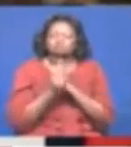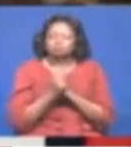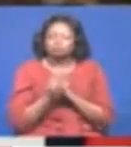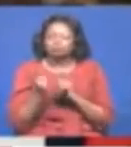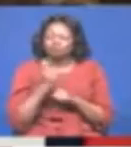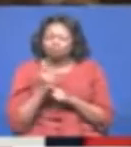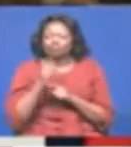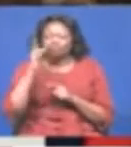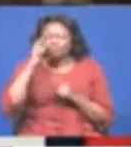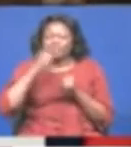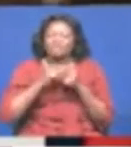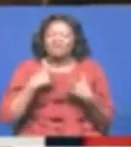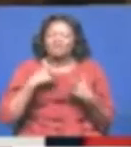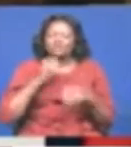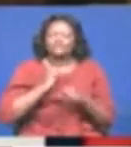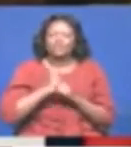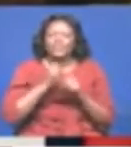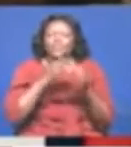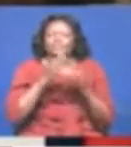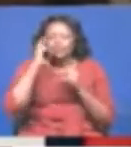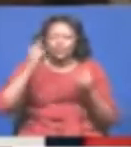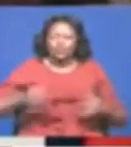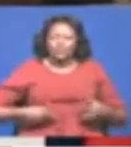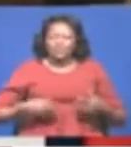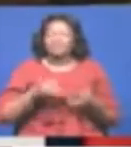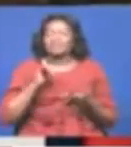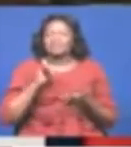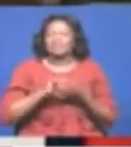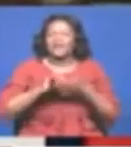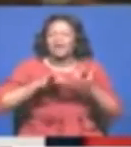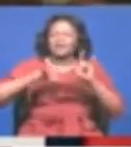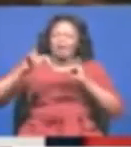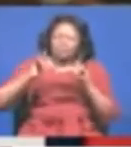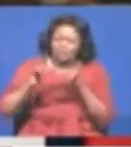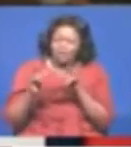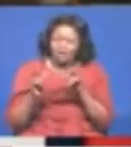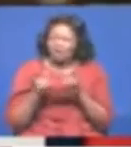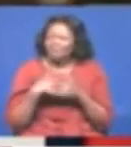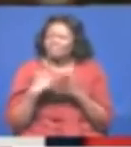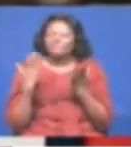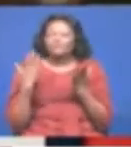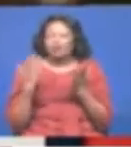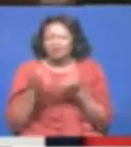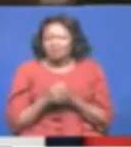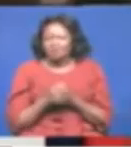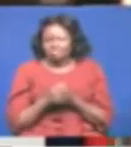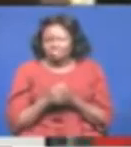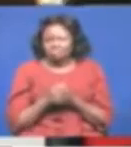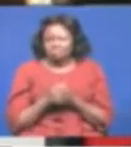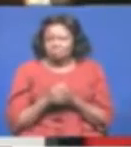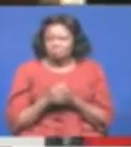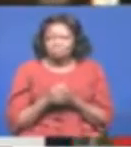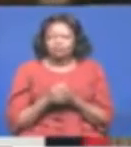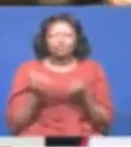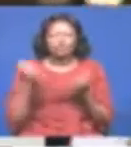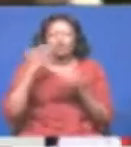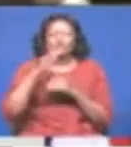job opportunities for these youth in the diaspora over and above the local